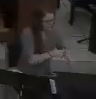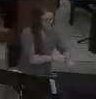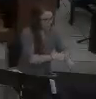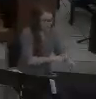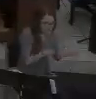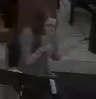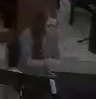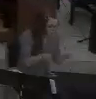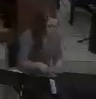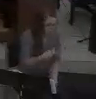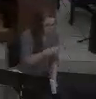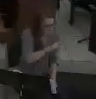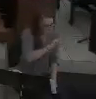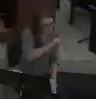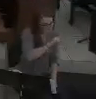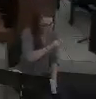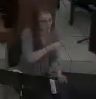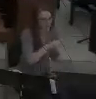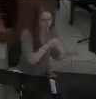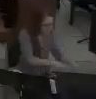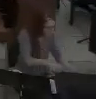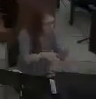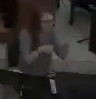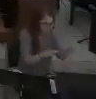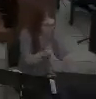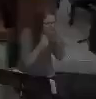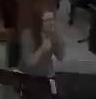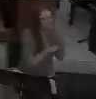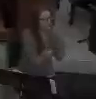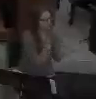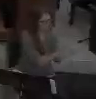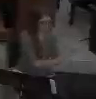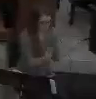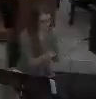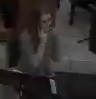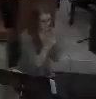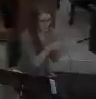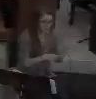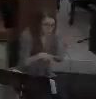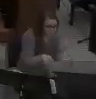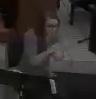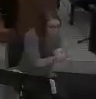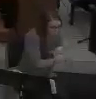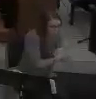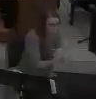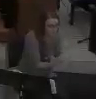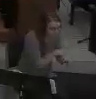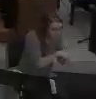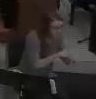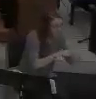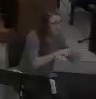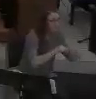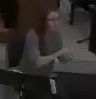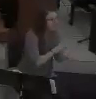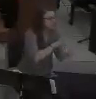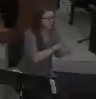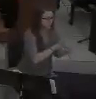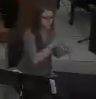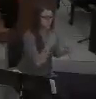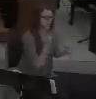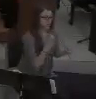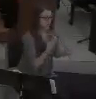happening fast. So look at those. You'll see which ones you're available to participate in. Page 7, one of our beloved members,